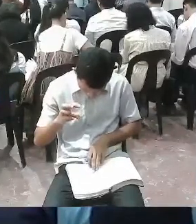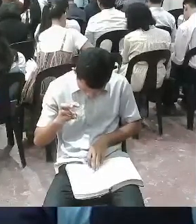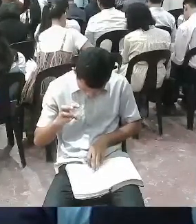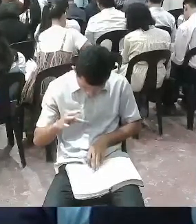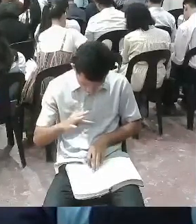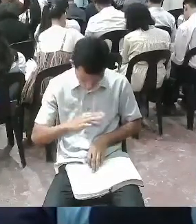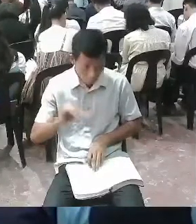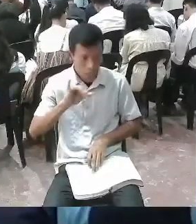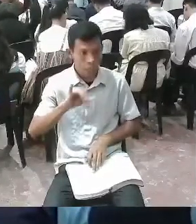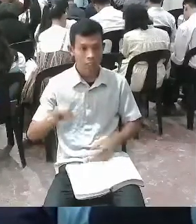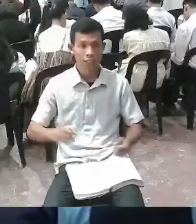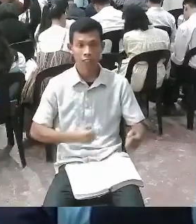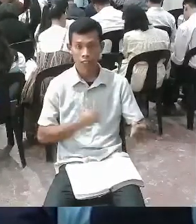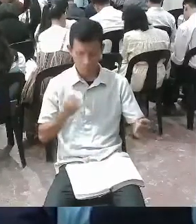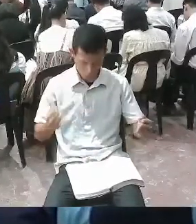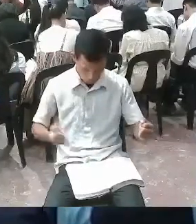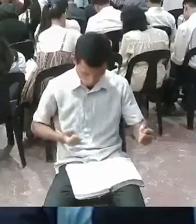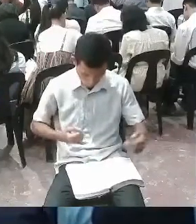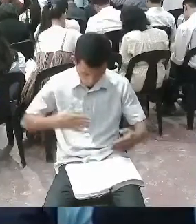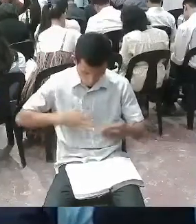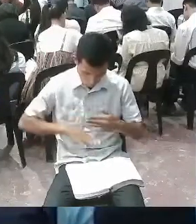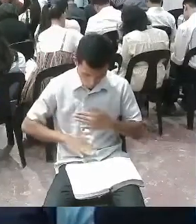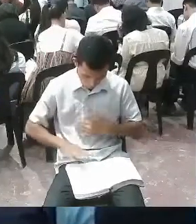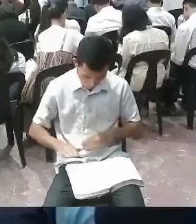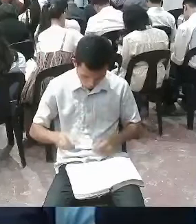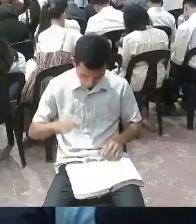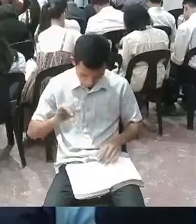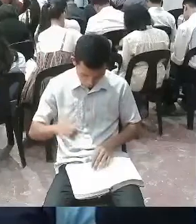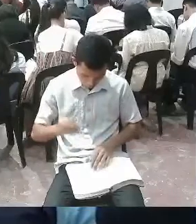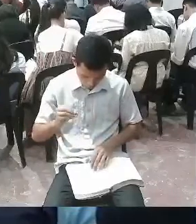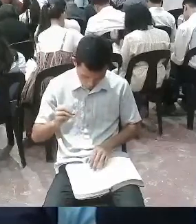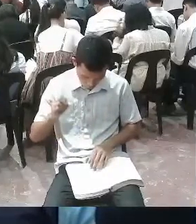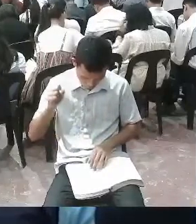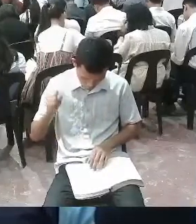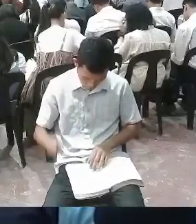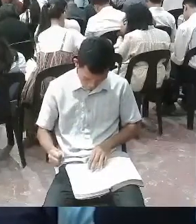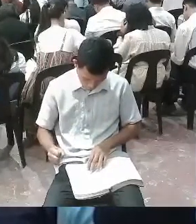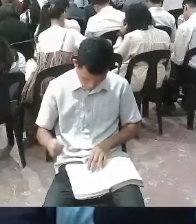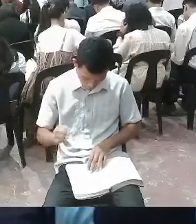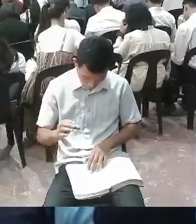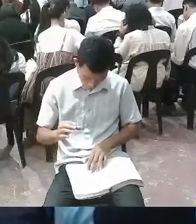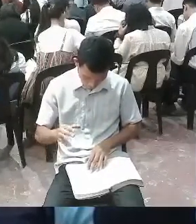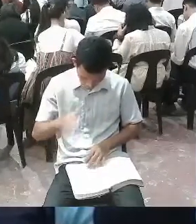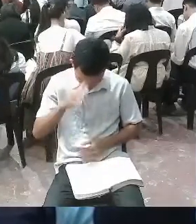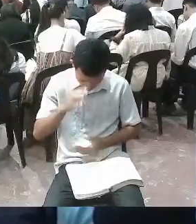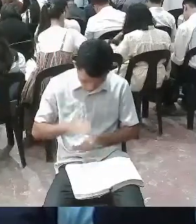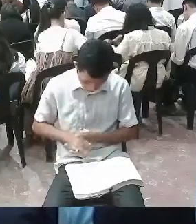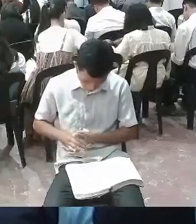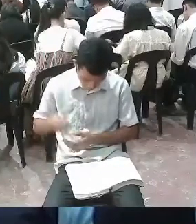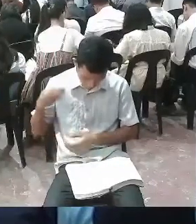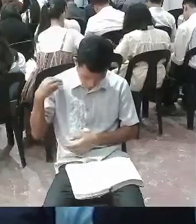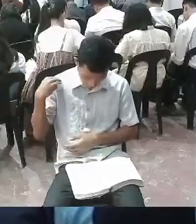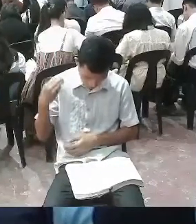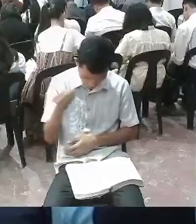And Jacob begat Joseph, the husband of Mary,